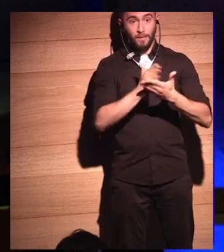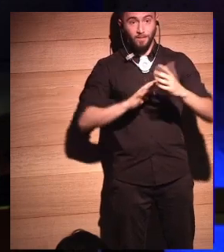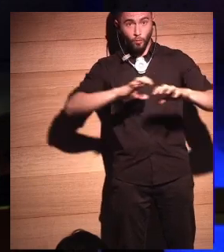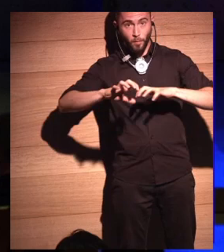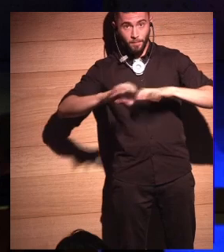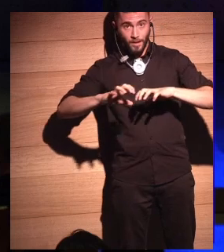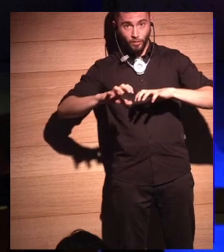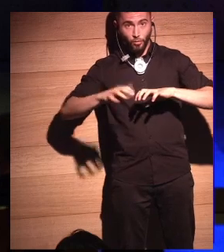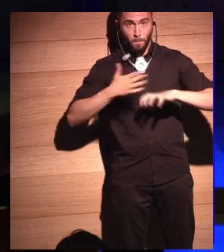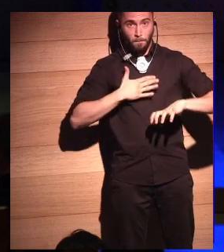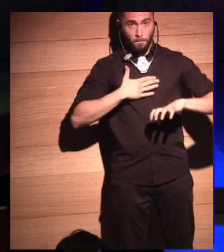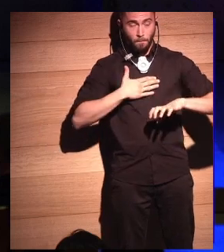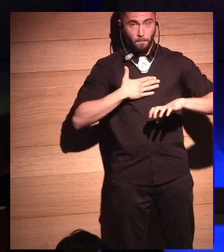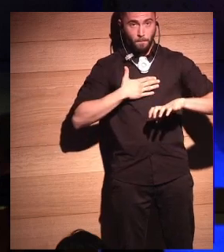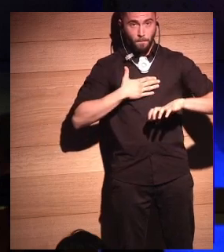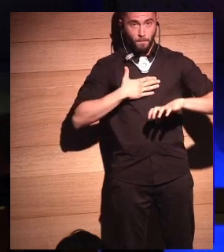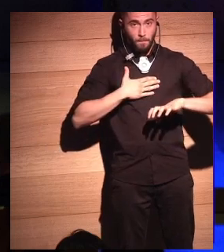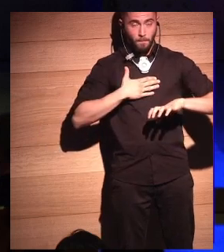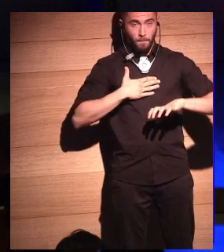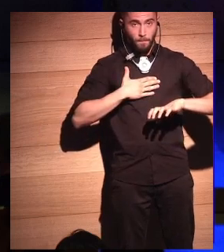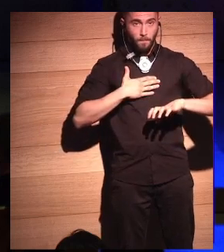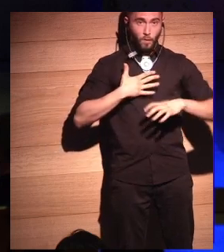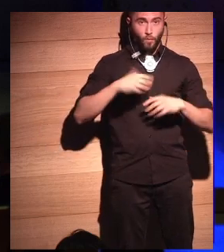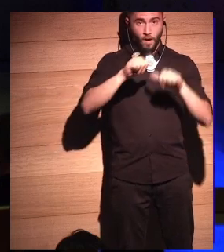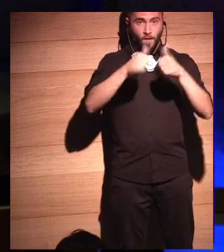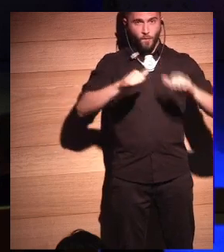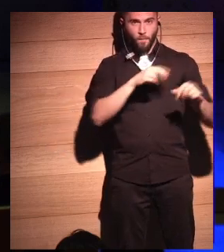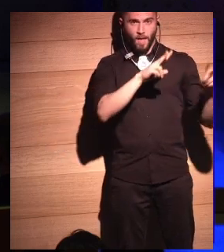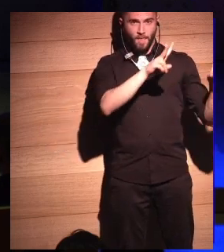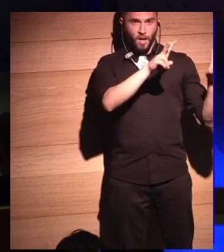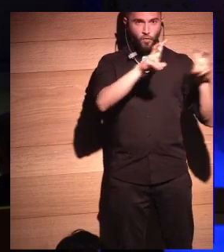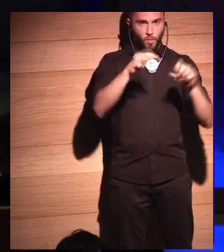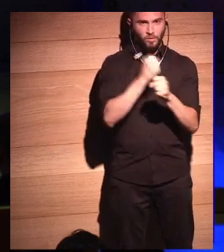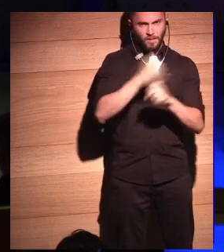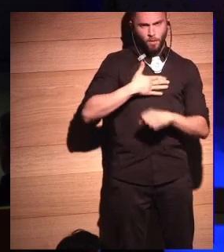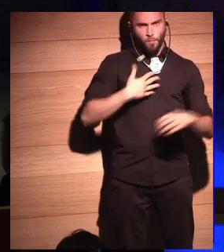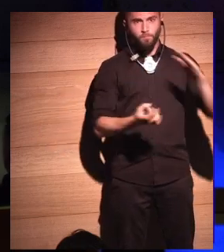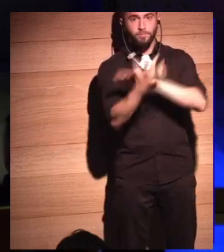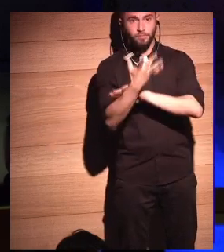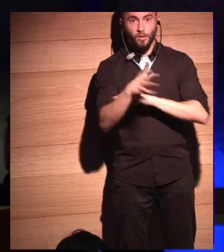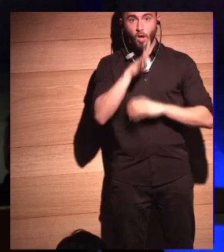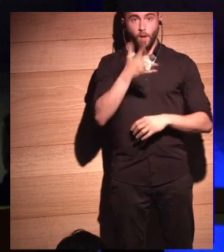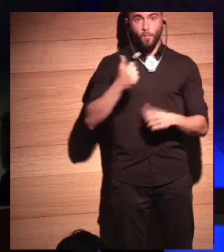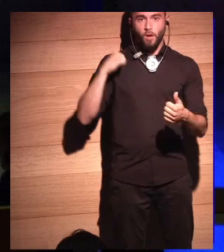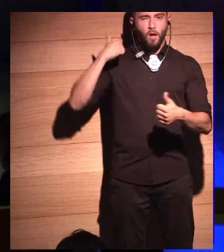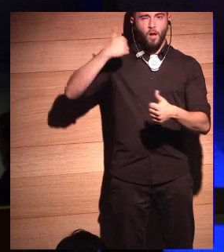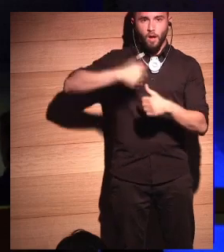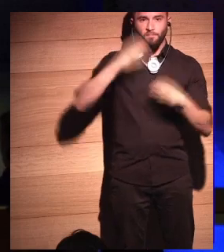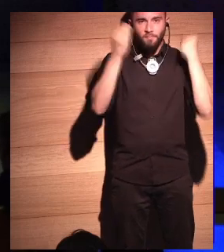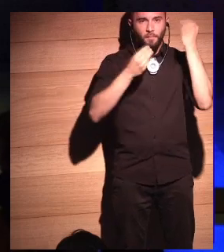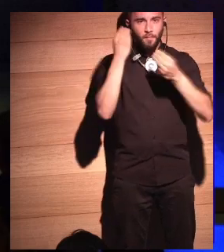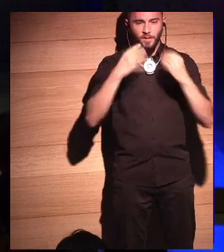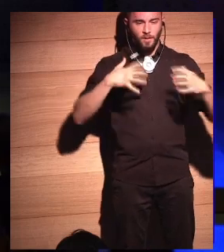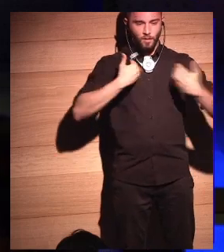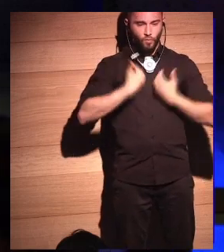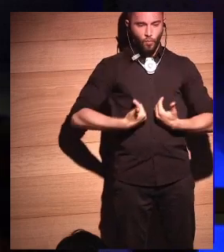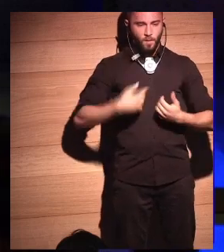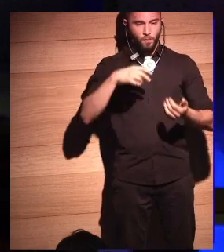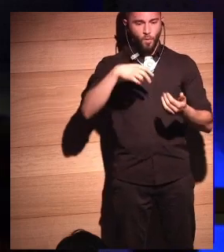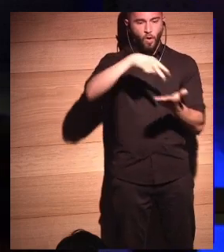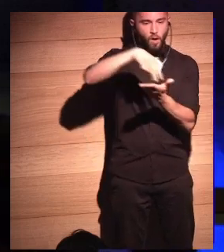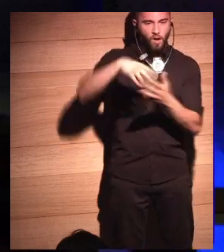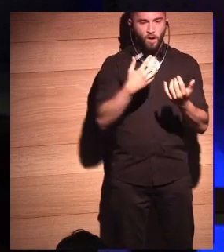a real innovation in my own work, because I never thought about how I was moving my body on stage, and now I have to,